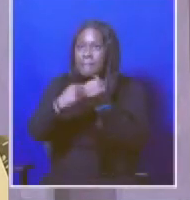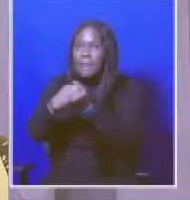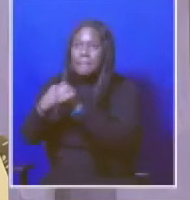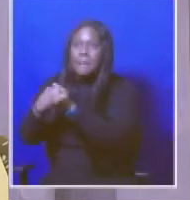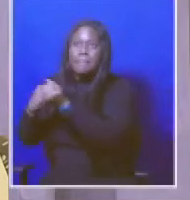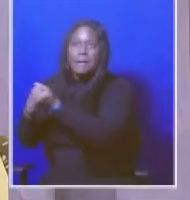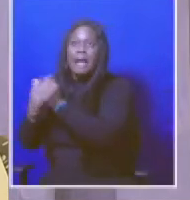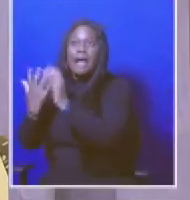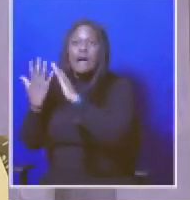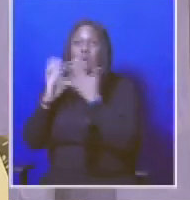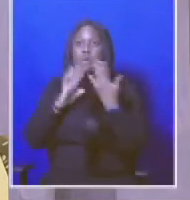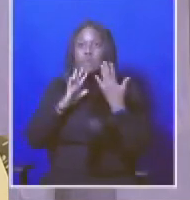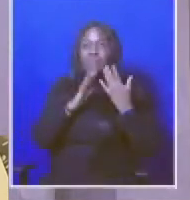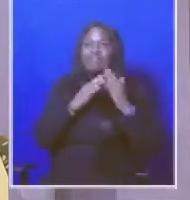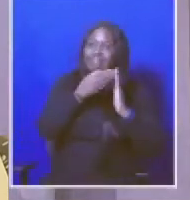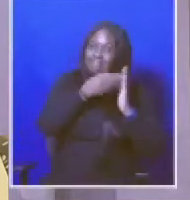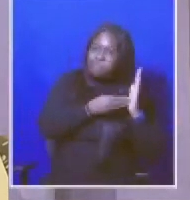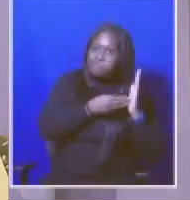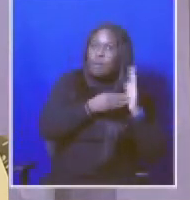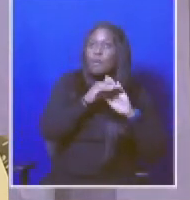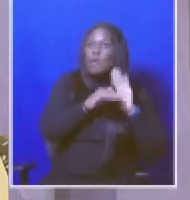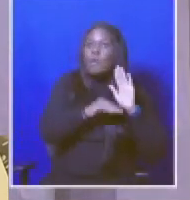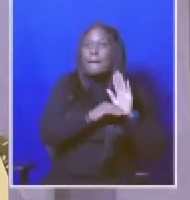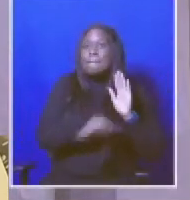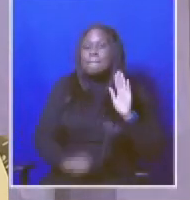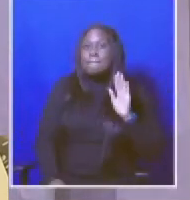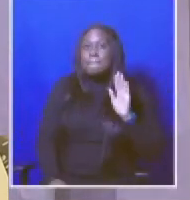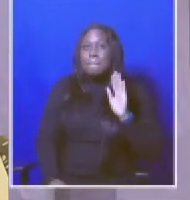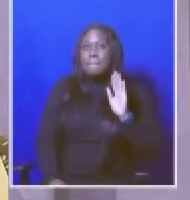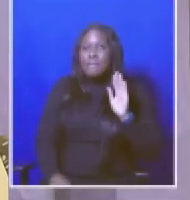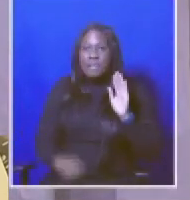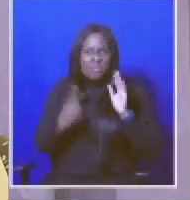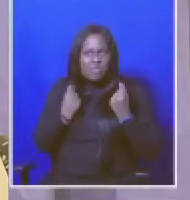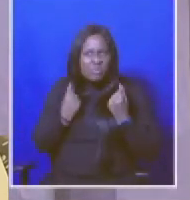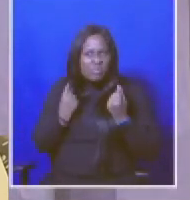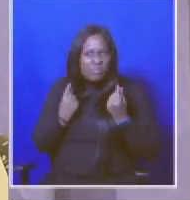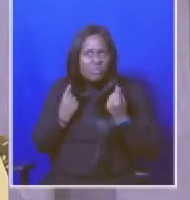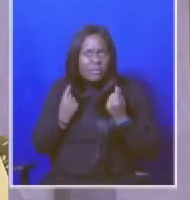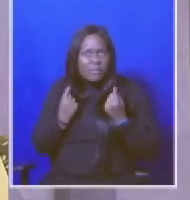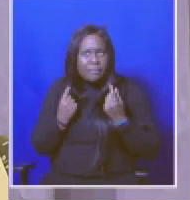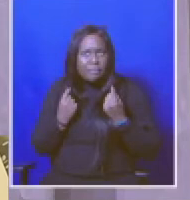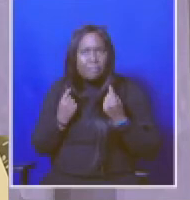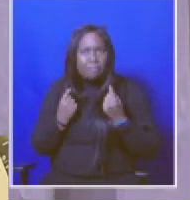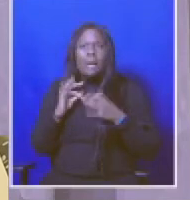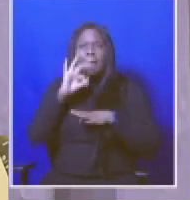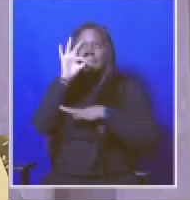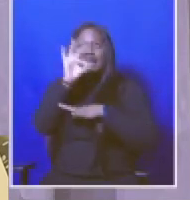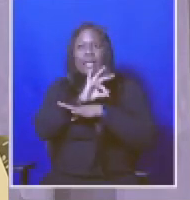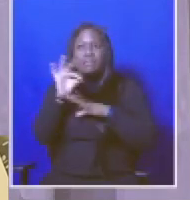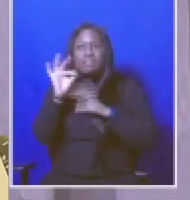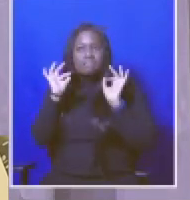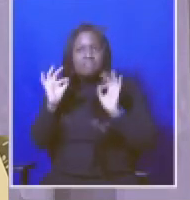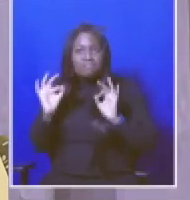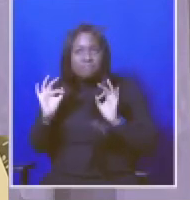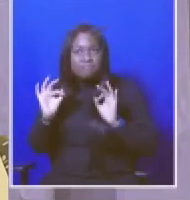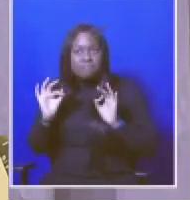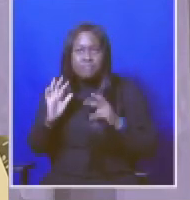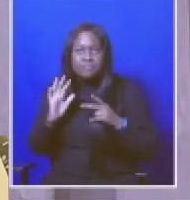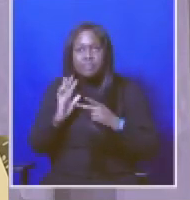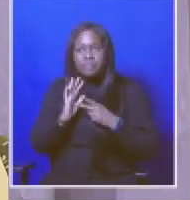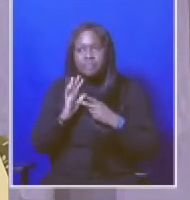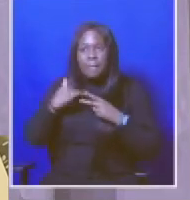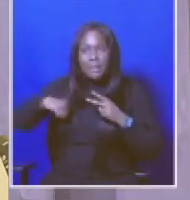this infrastructure support agent, like conduct effective infrastructure planning, support and